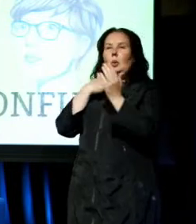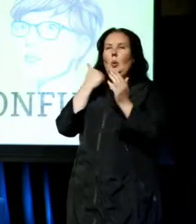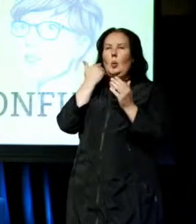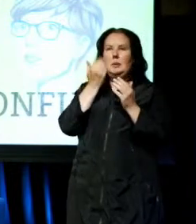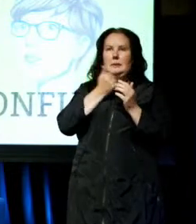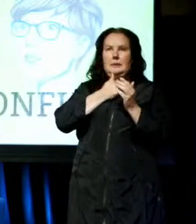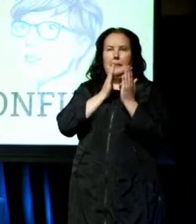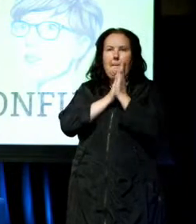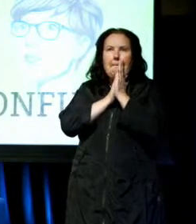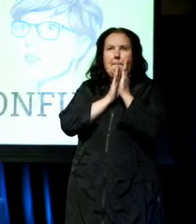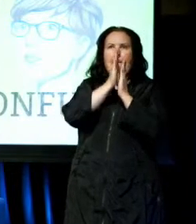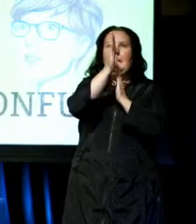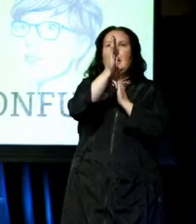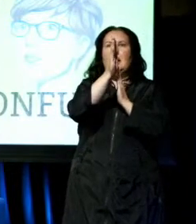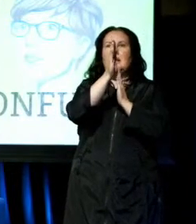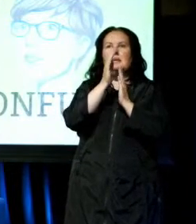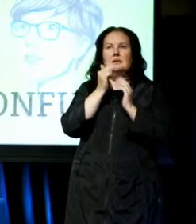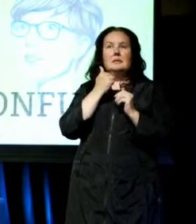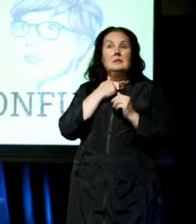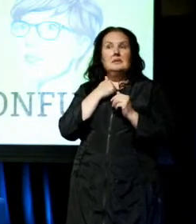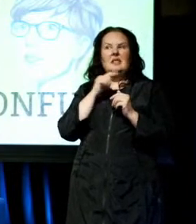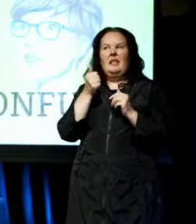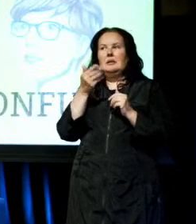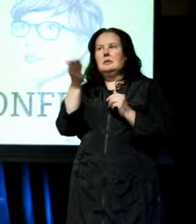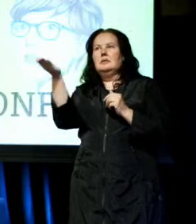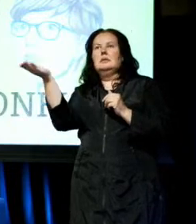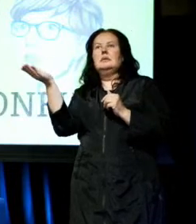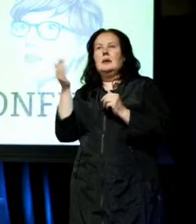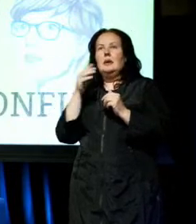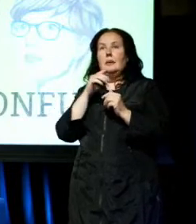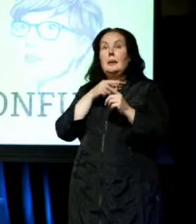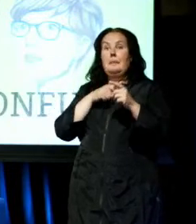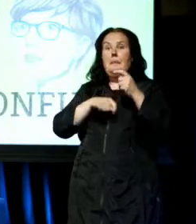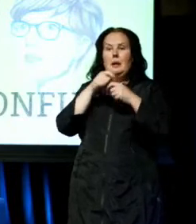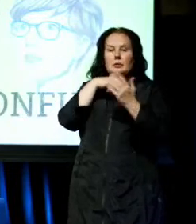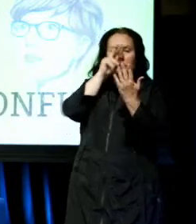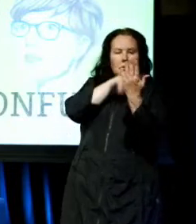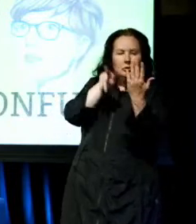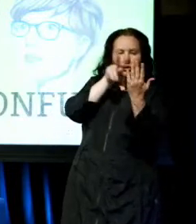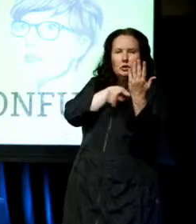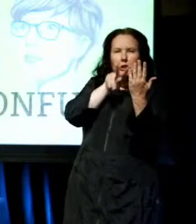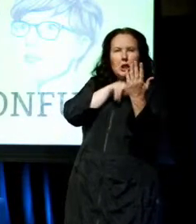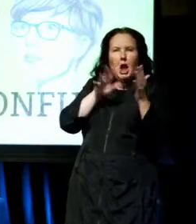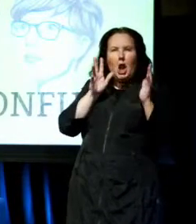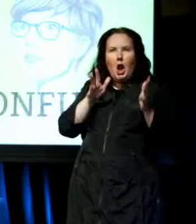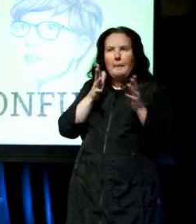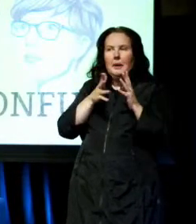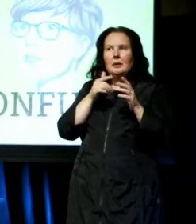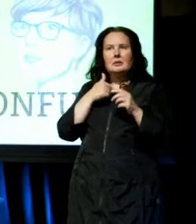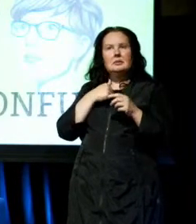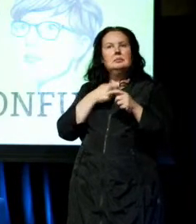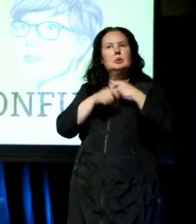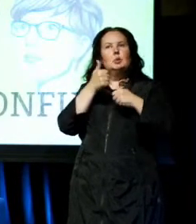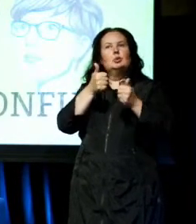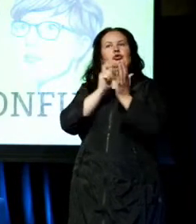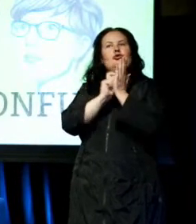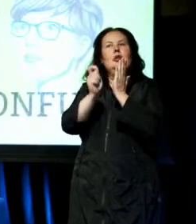which I think translates to being a good writer. And then at the age of 13, I